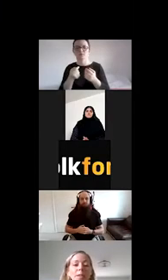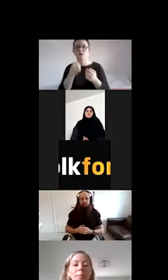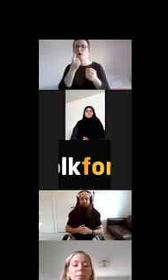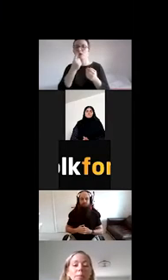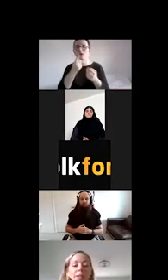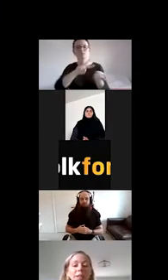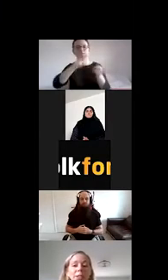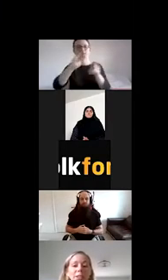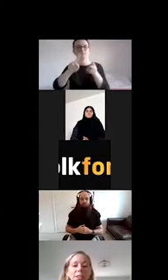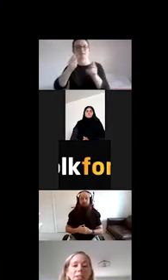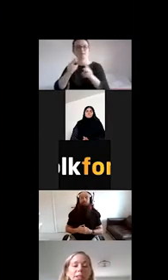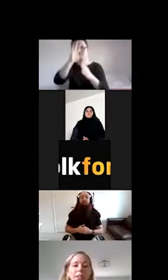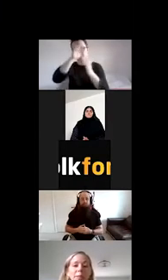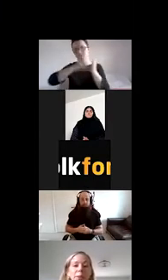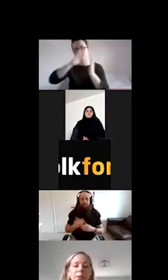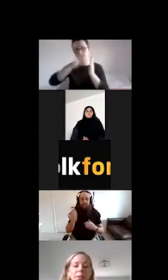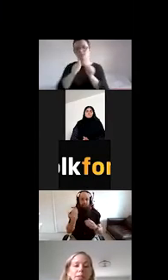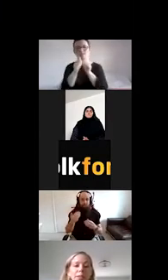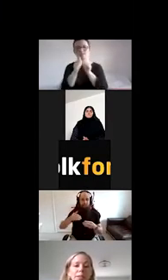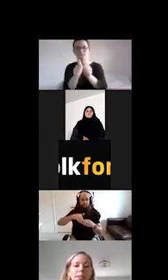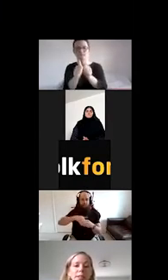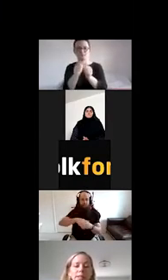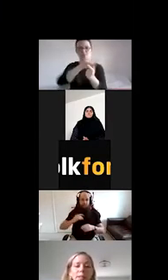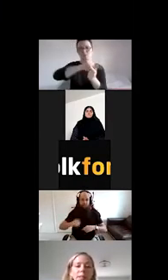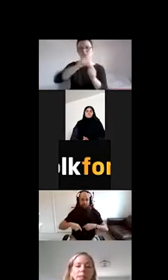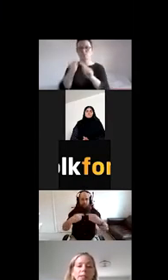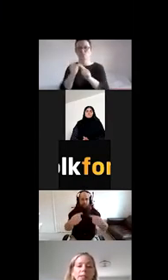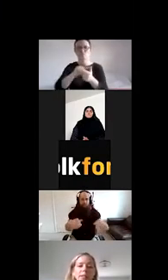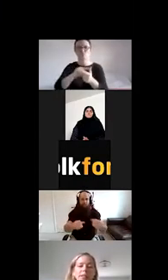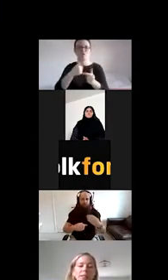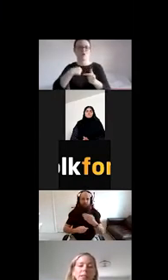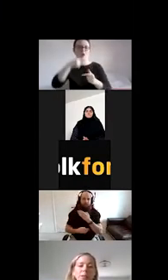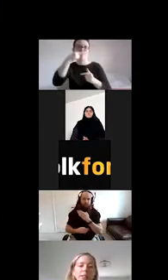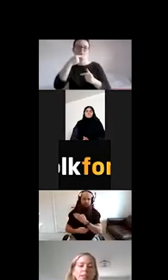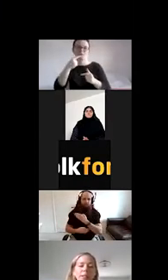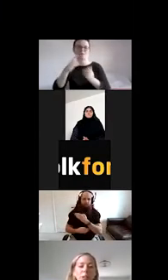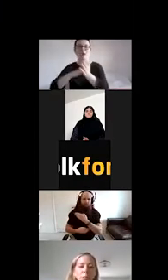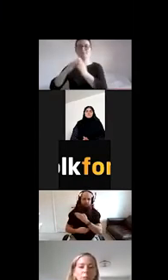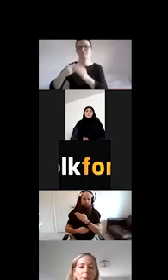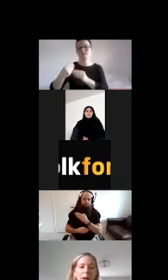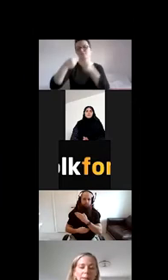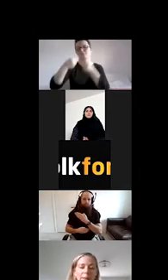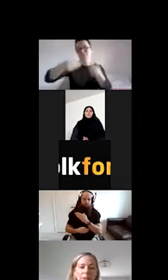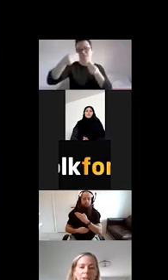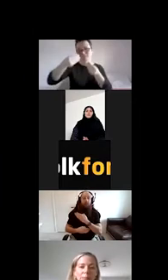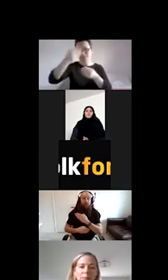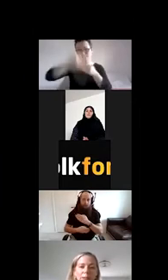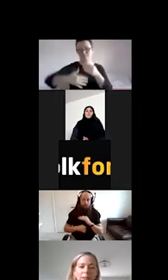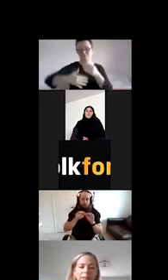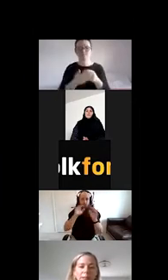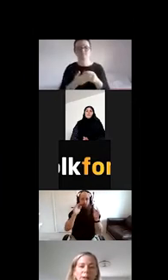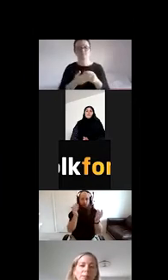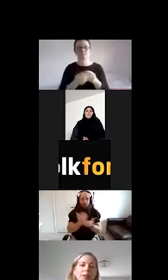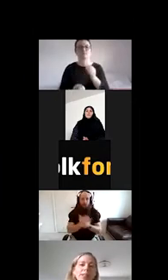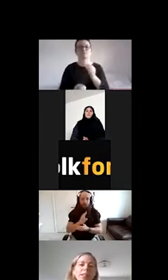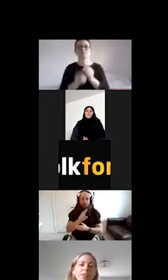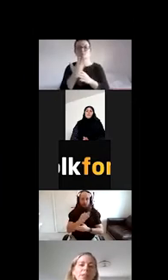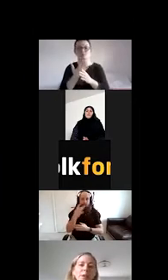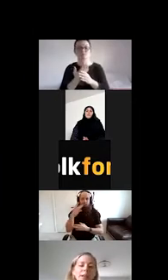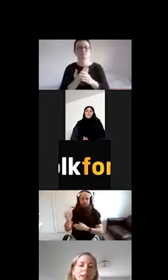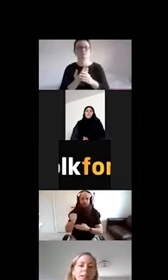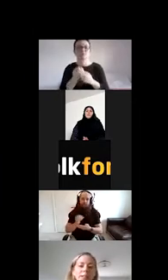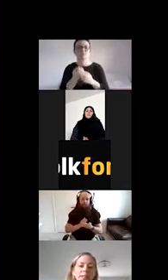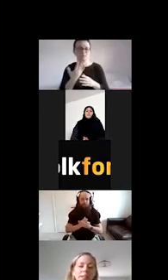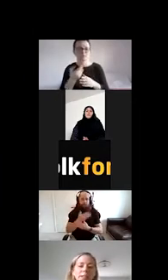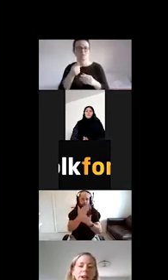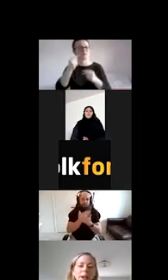So the implementation process, it has been conducted with a global mapping, which has been conducted by myself and